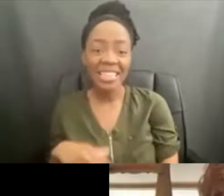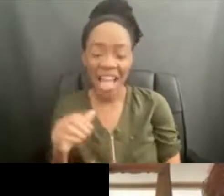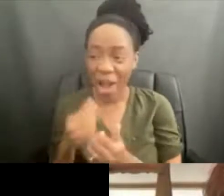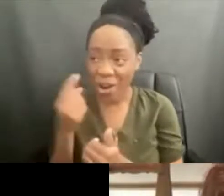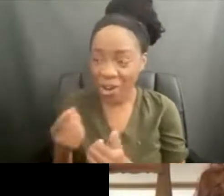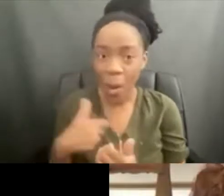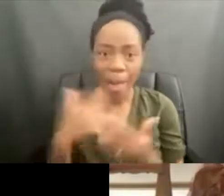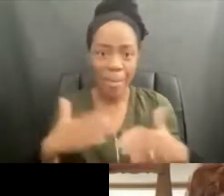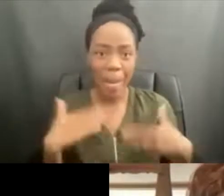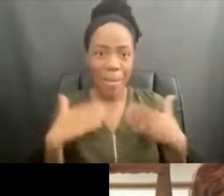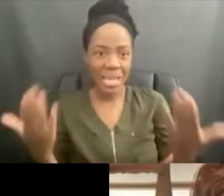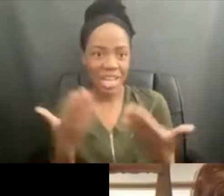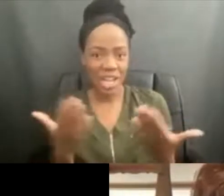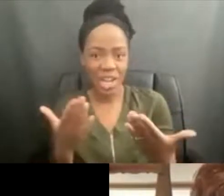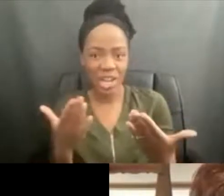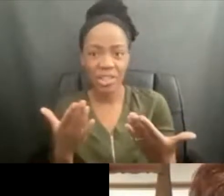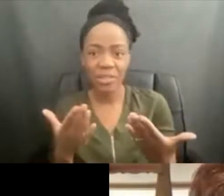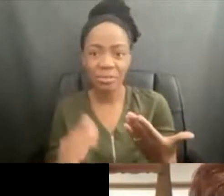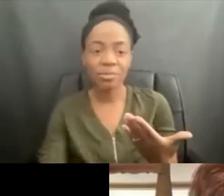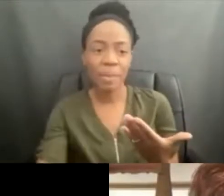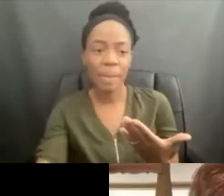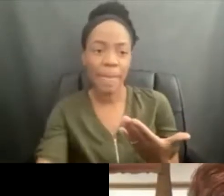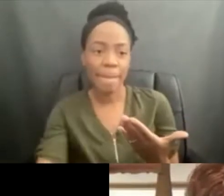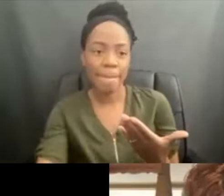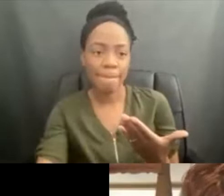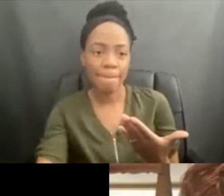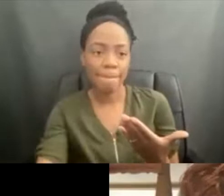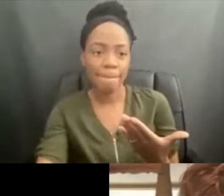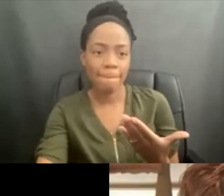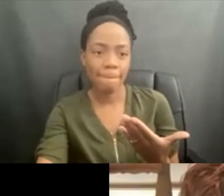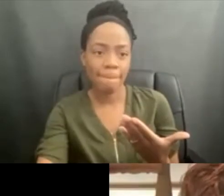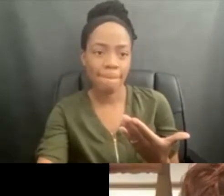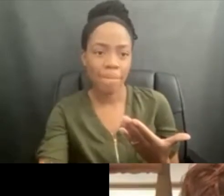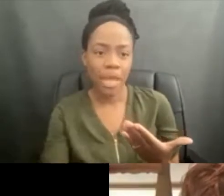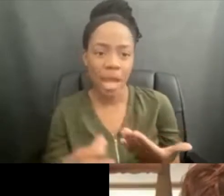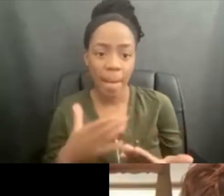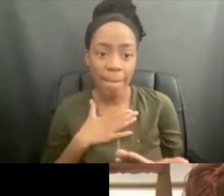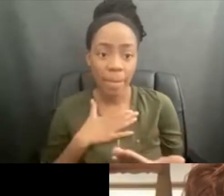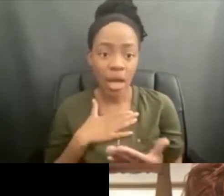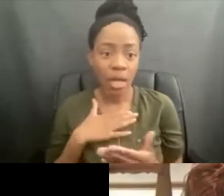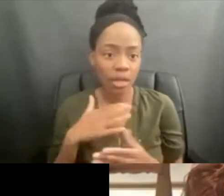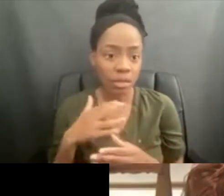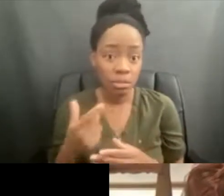here. And you're my darling girl. What is your first name?